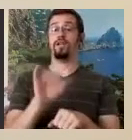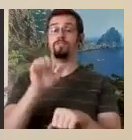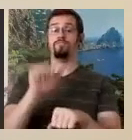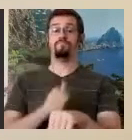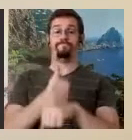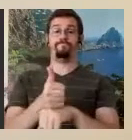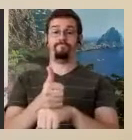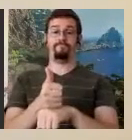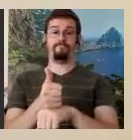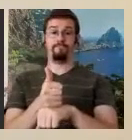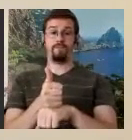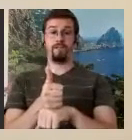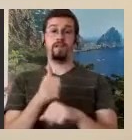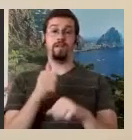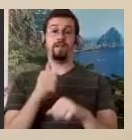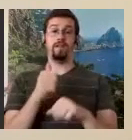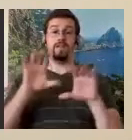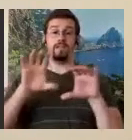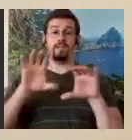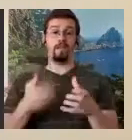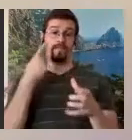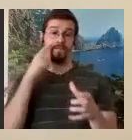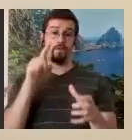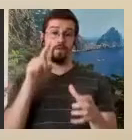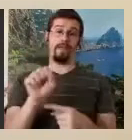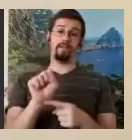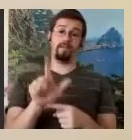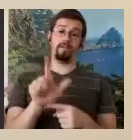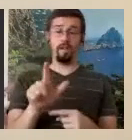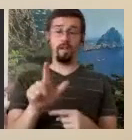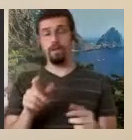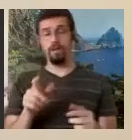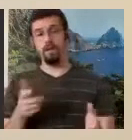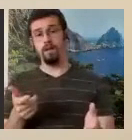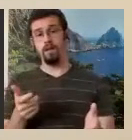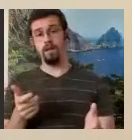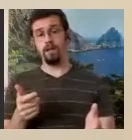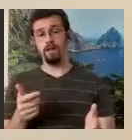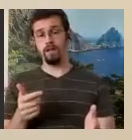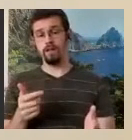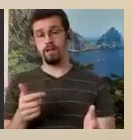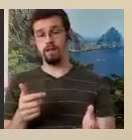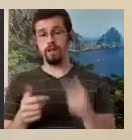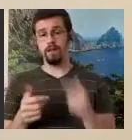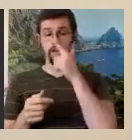sign writing of ASL, rather than having it. I think this is perhaps the